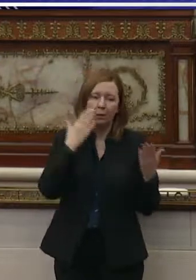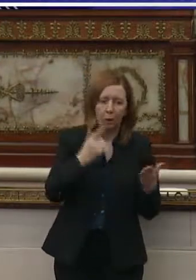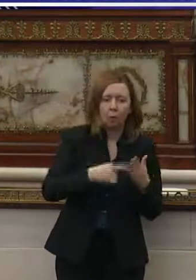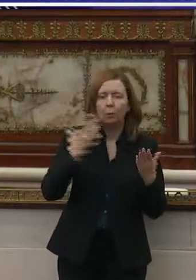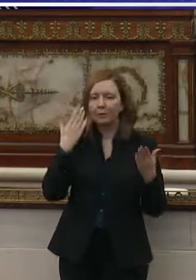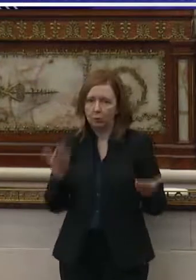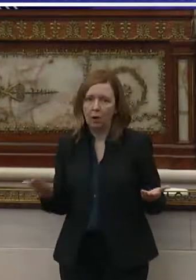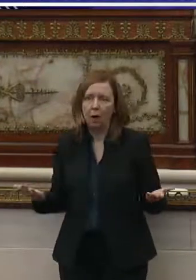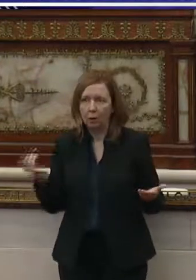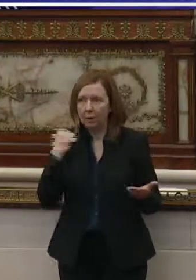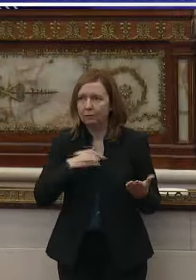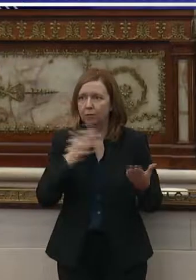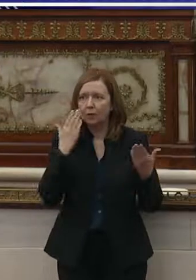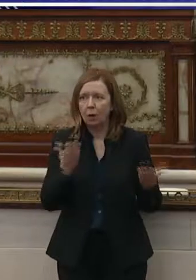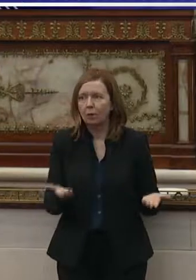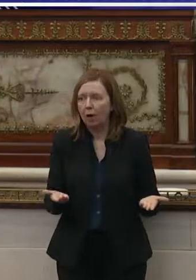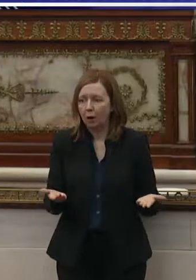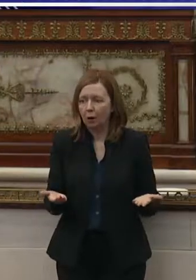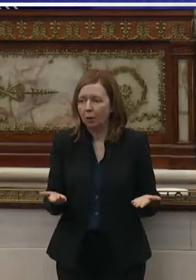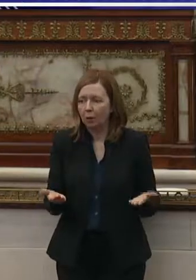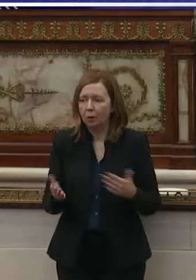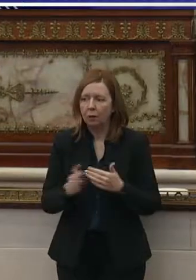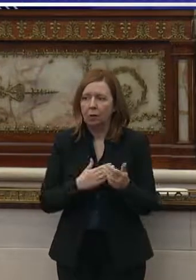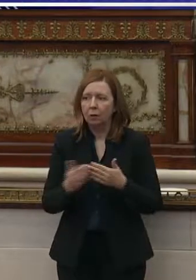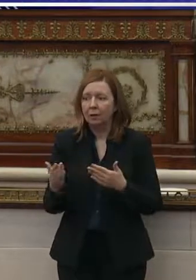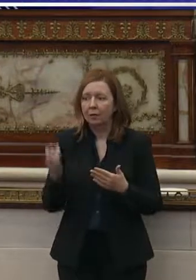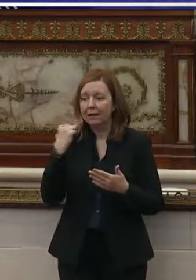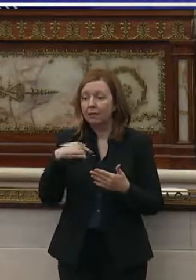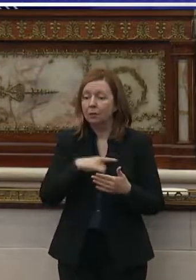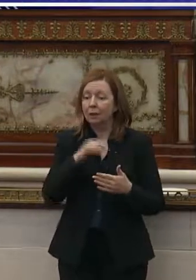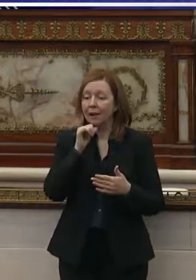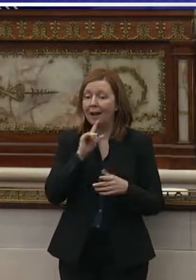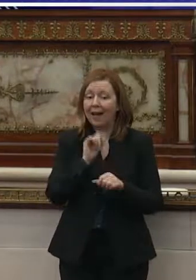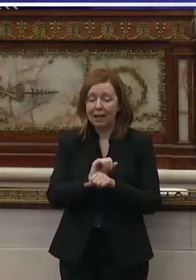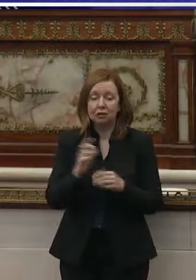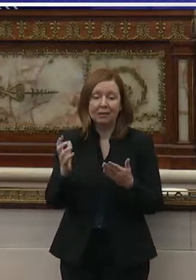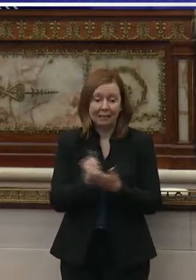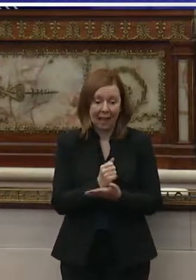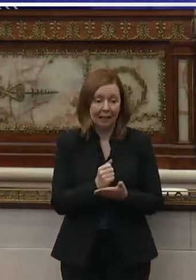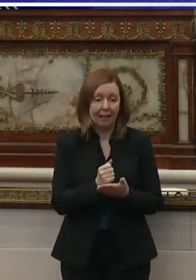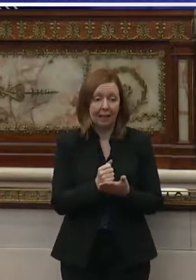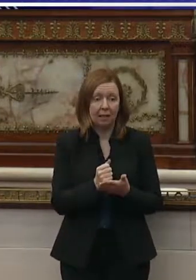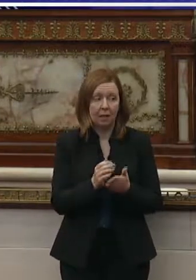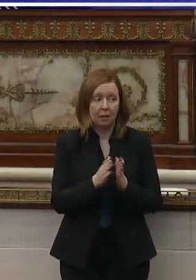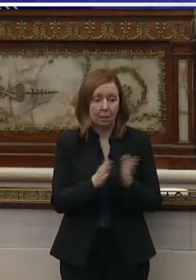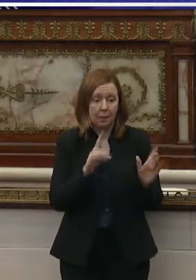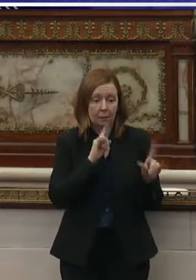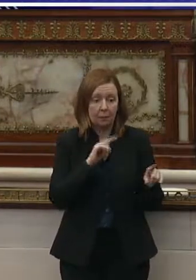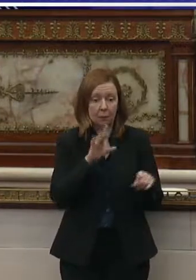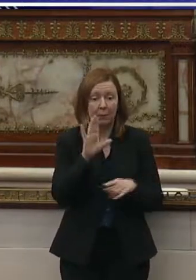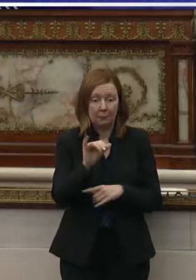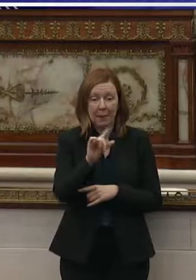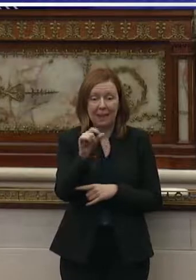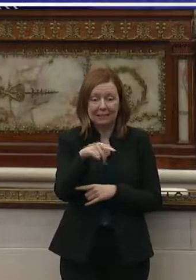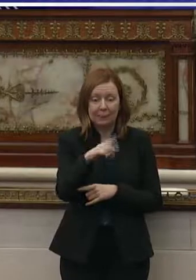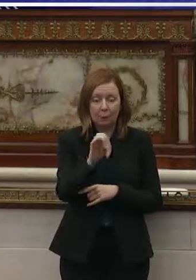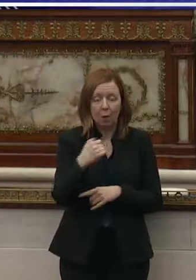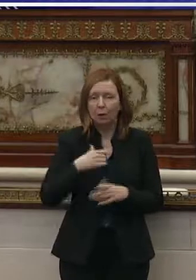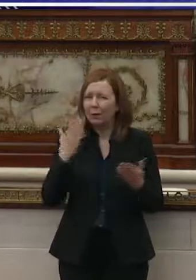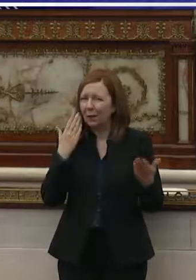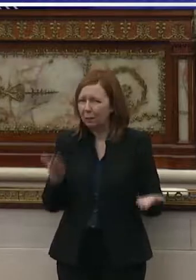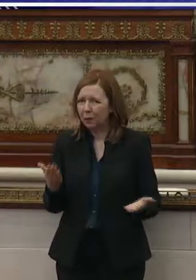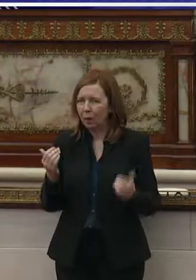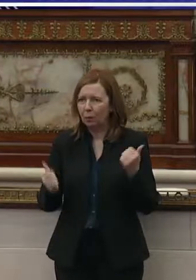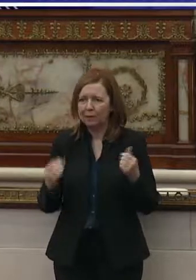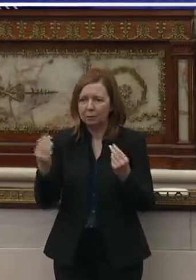know. So if we don't know if we're not actually getting the public reporting by zip code, we don't actually know